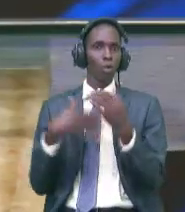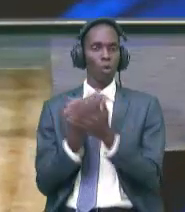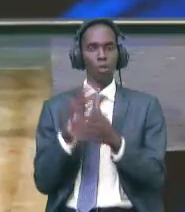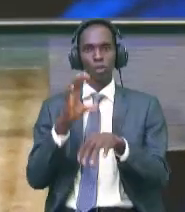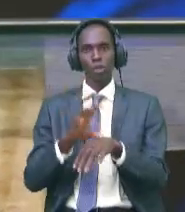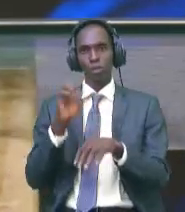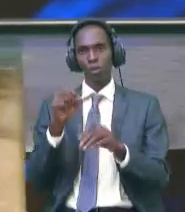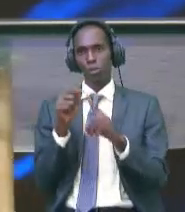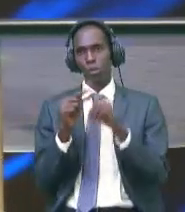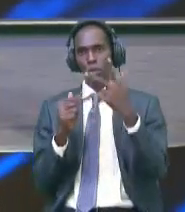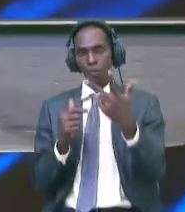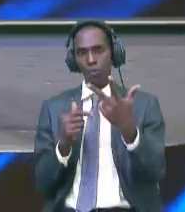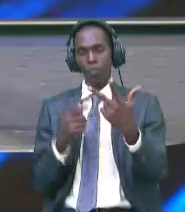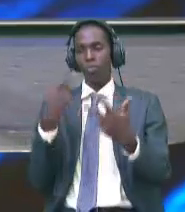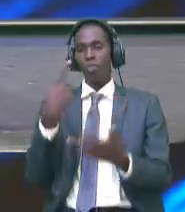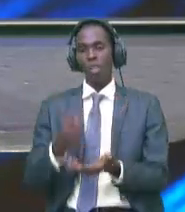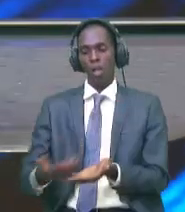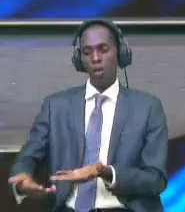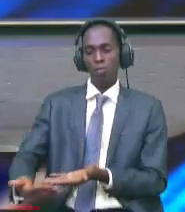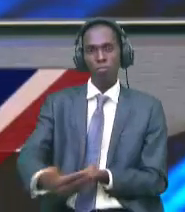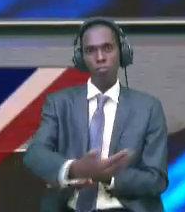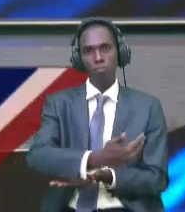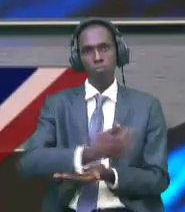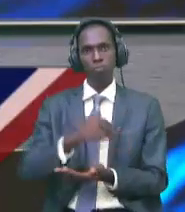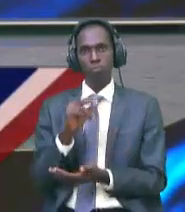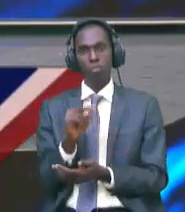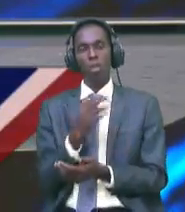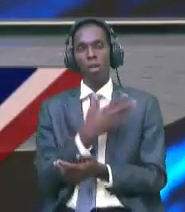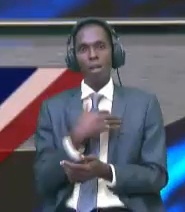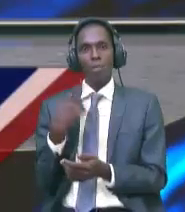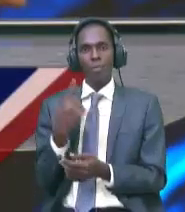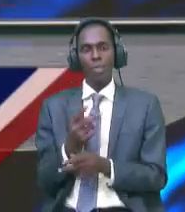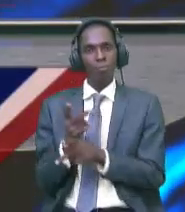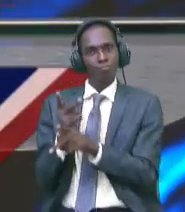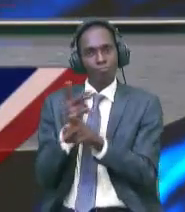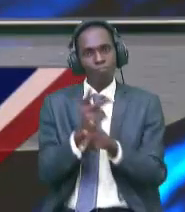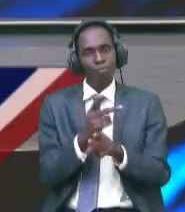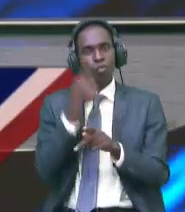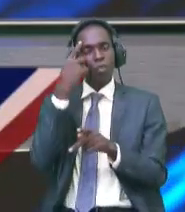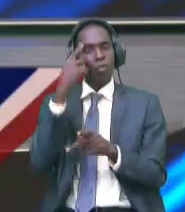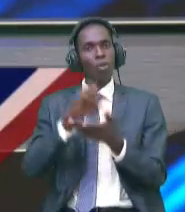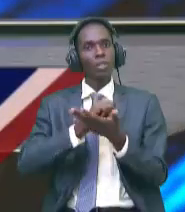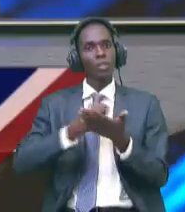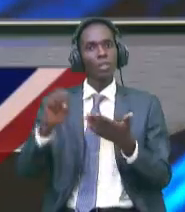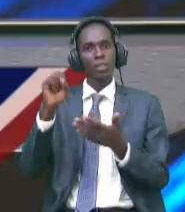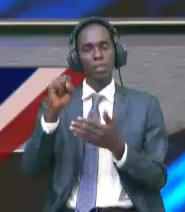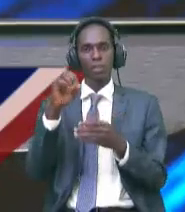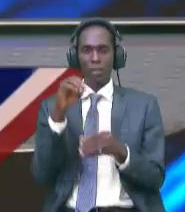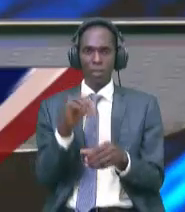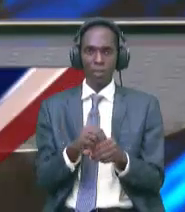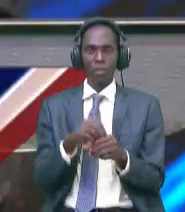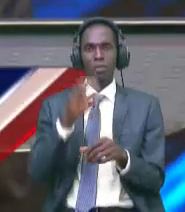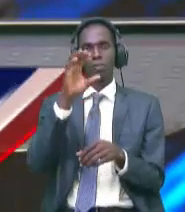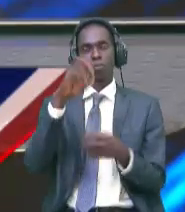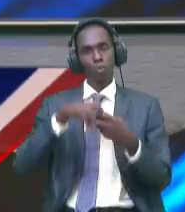three is the collection and the care for saints in crisis. There